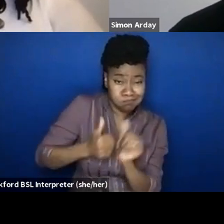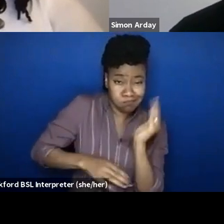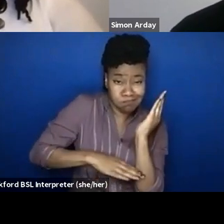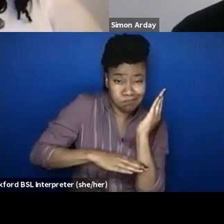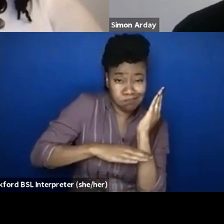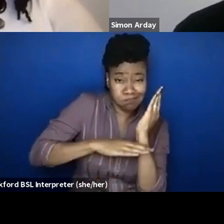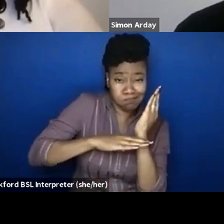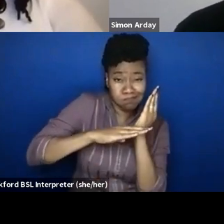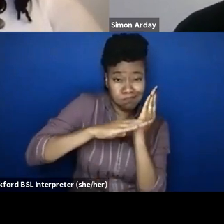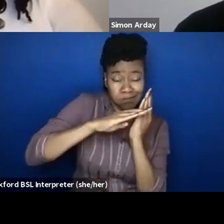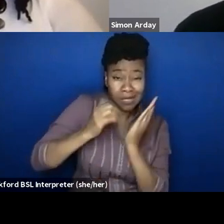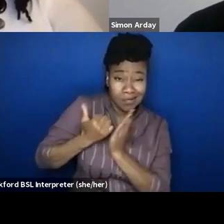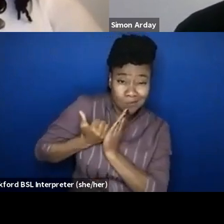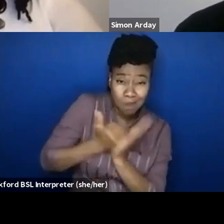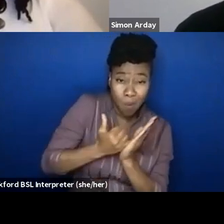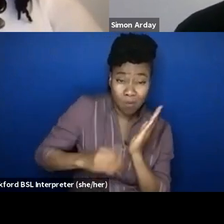supported